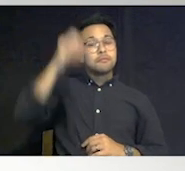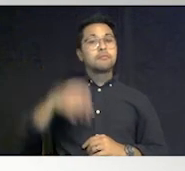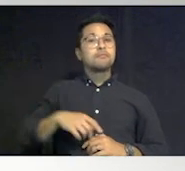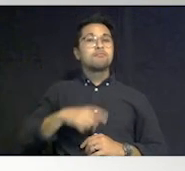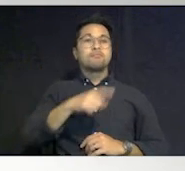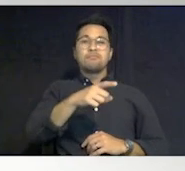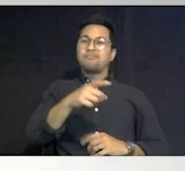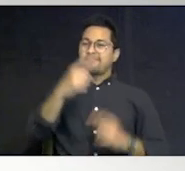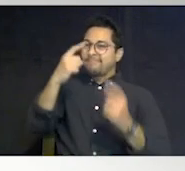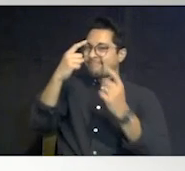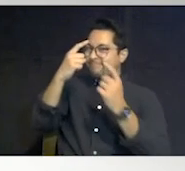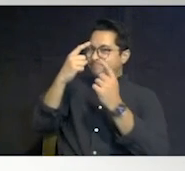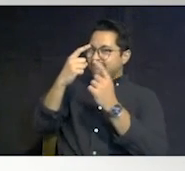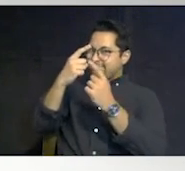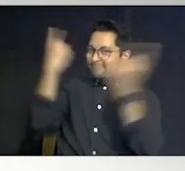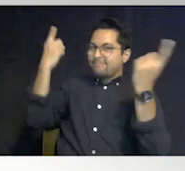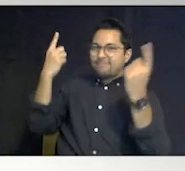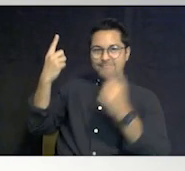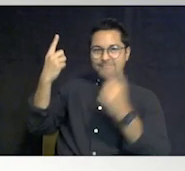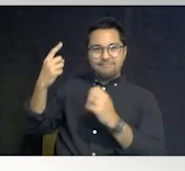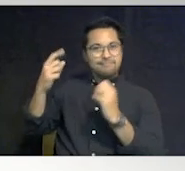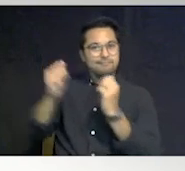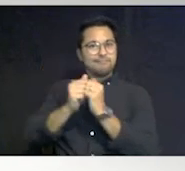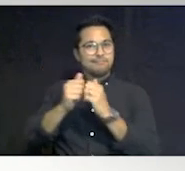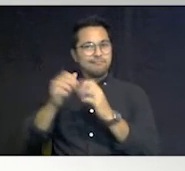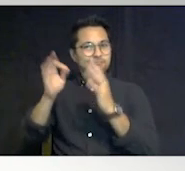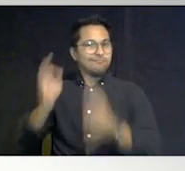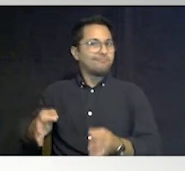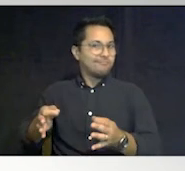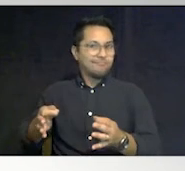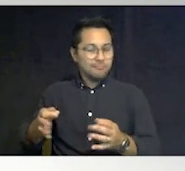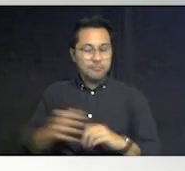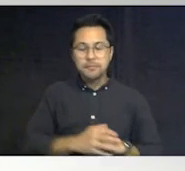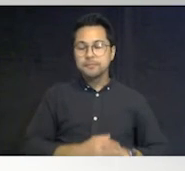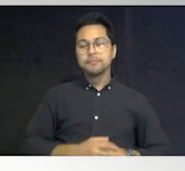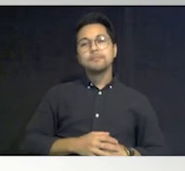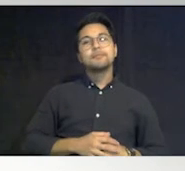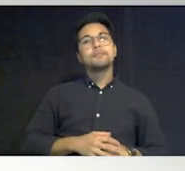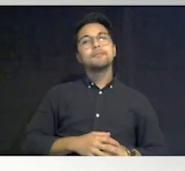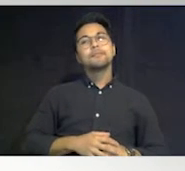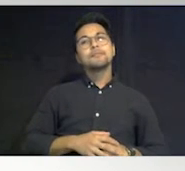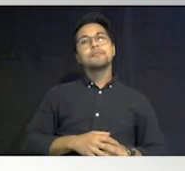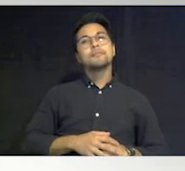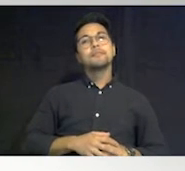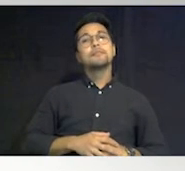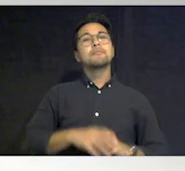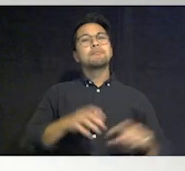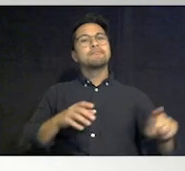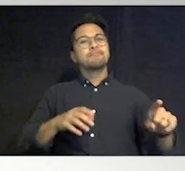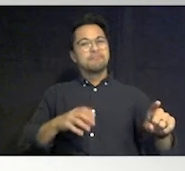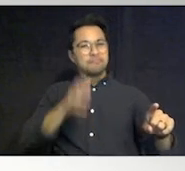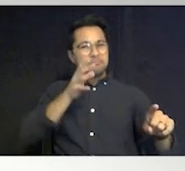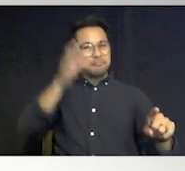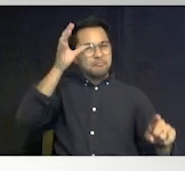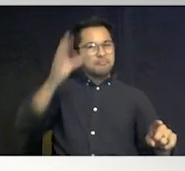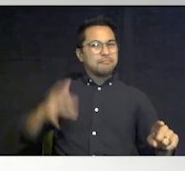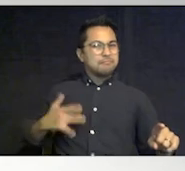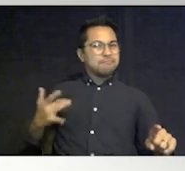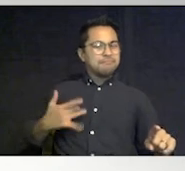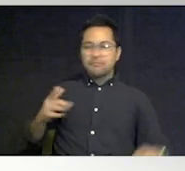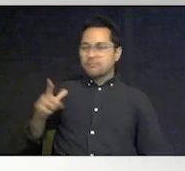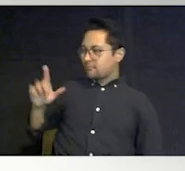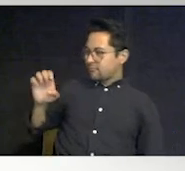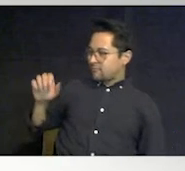parent disagrees with the IEP team's decision on whatever's happening. And the parent feels as if that the LEA is